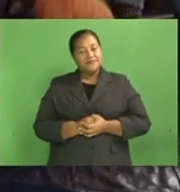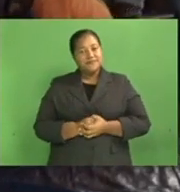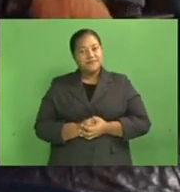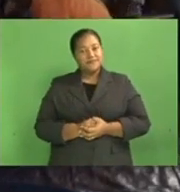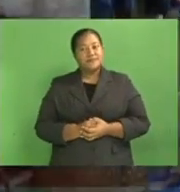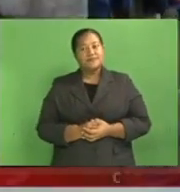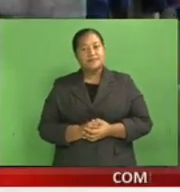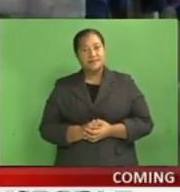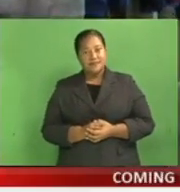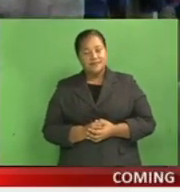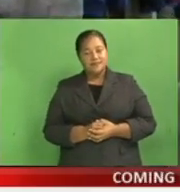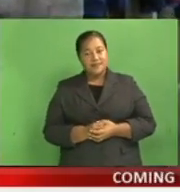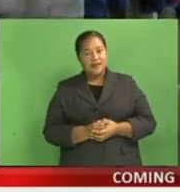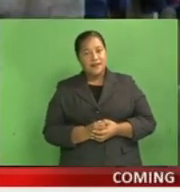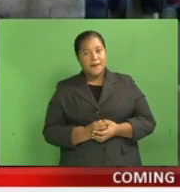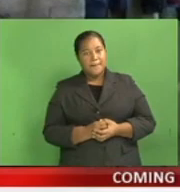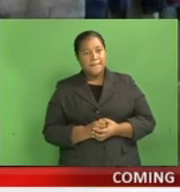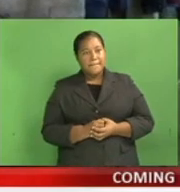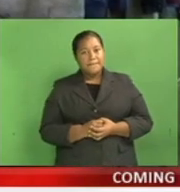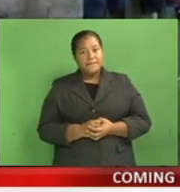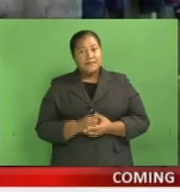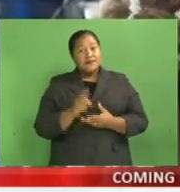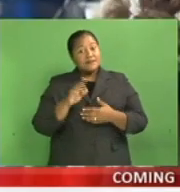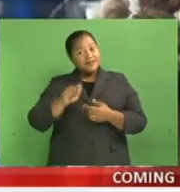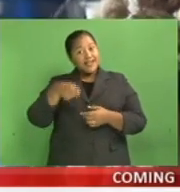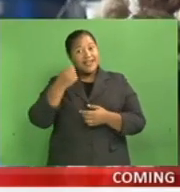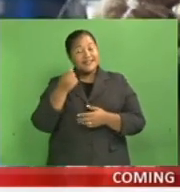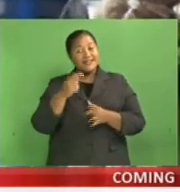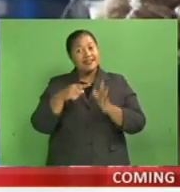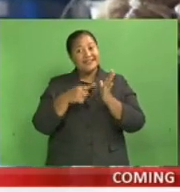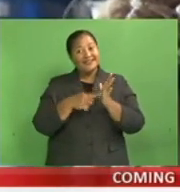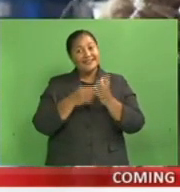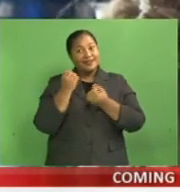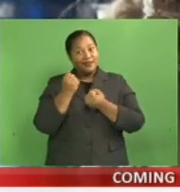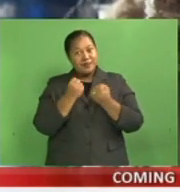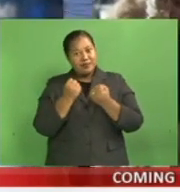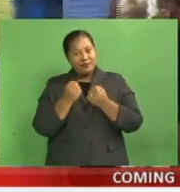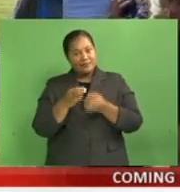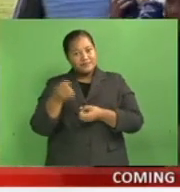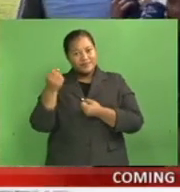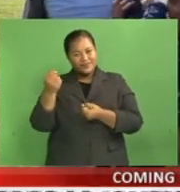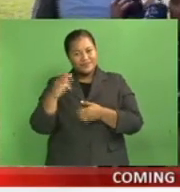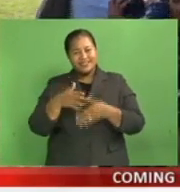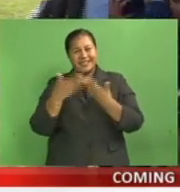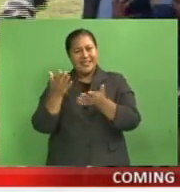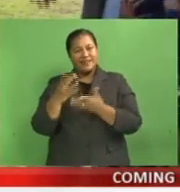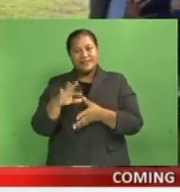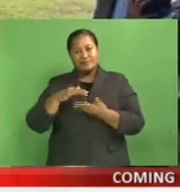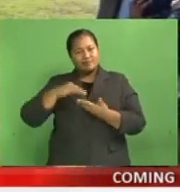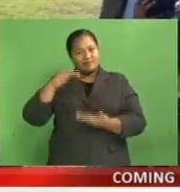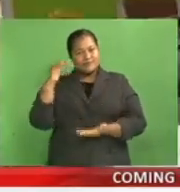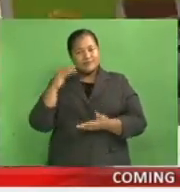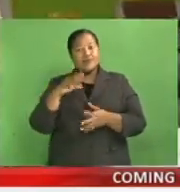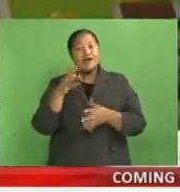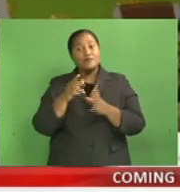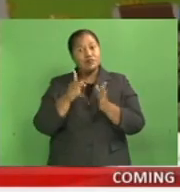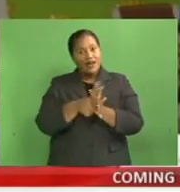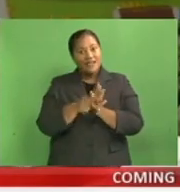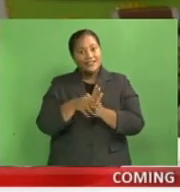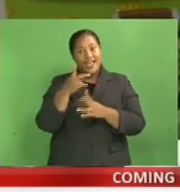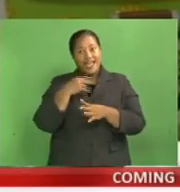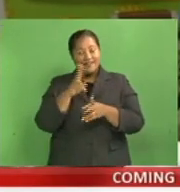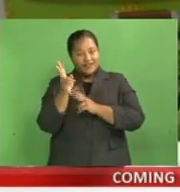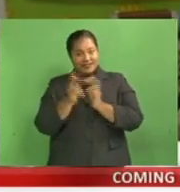FBC News. Up ahead, tambor sold at unregulated price and villagers receive free